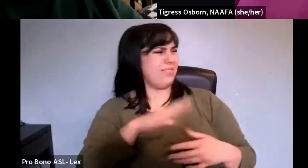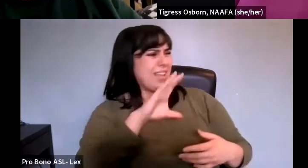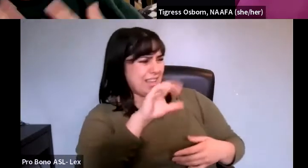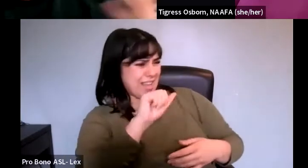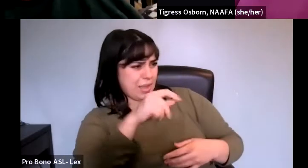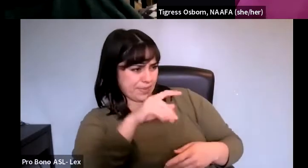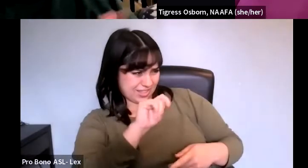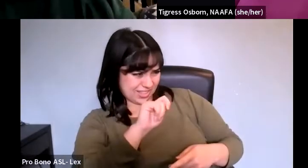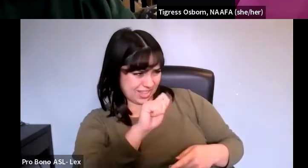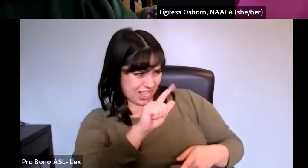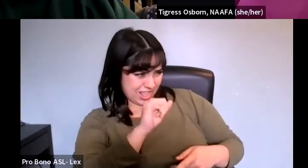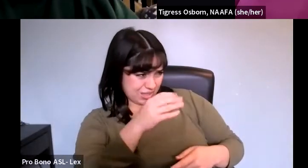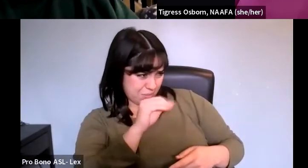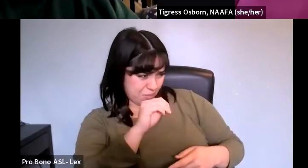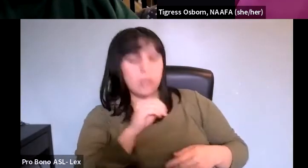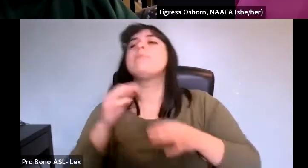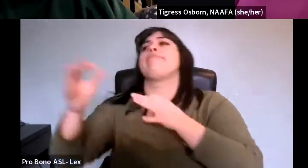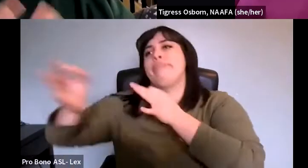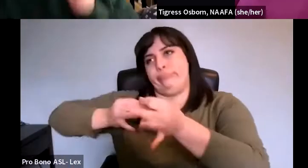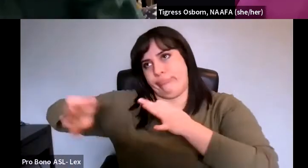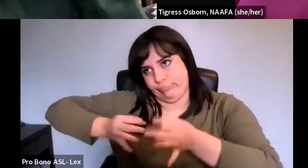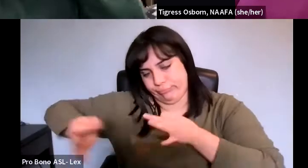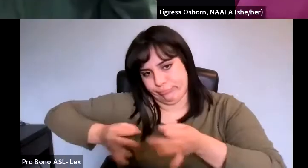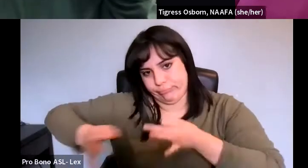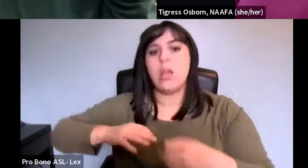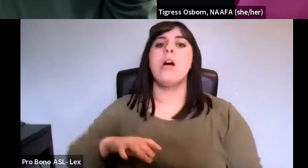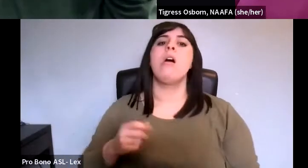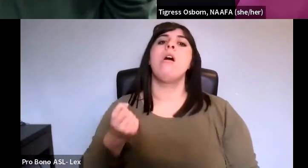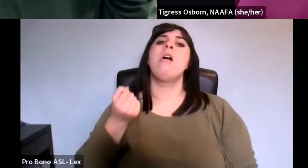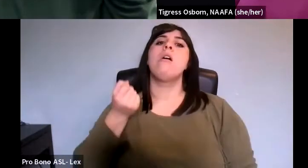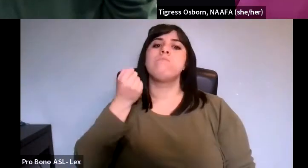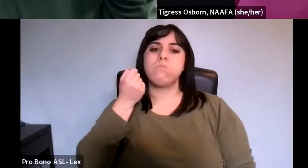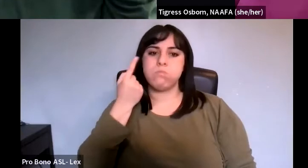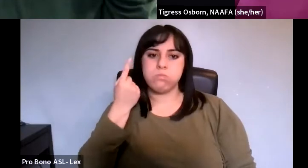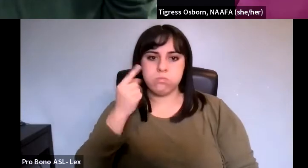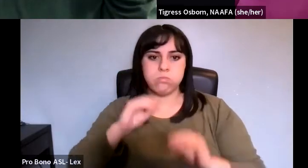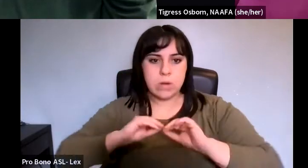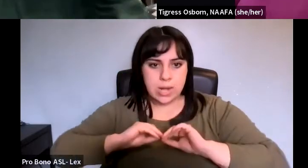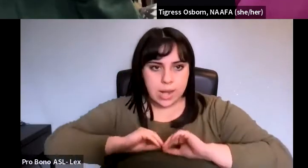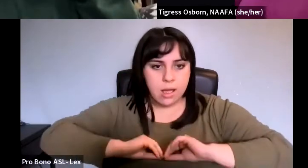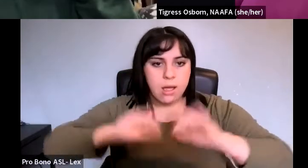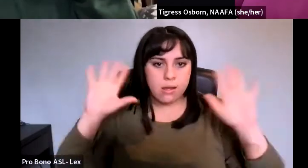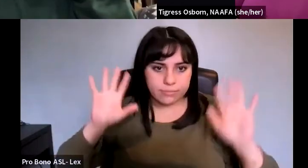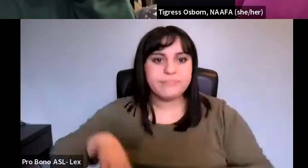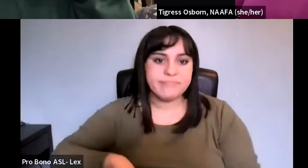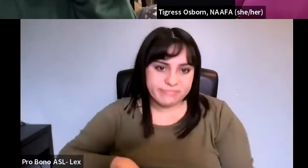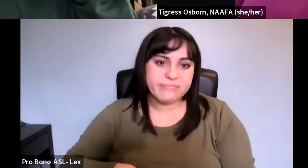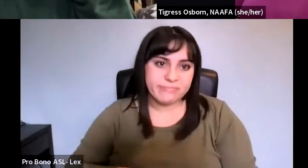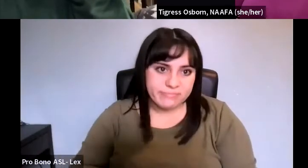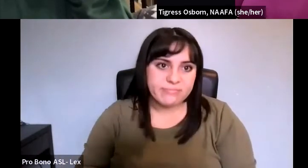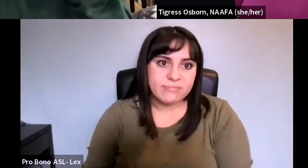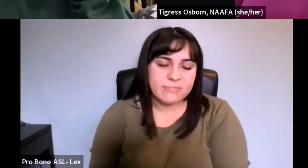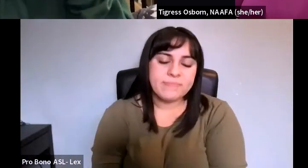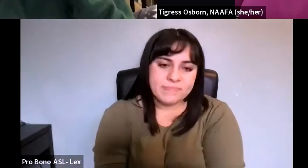she explained everything. And suddenly this world, like,